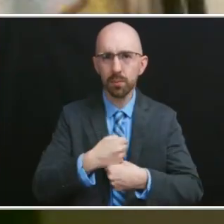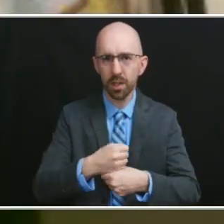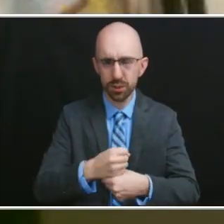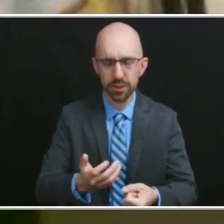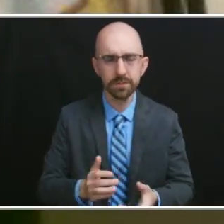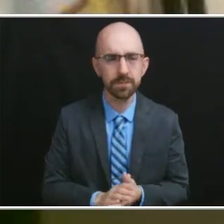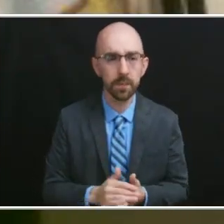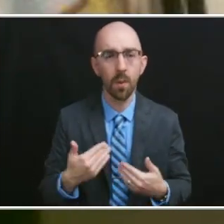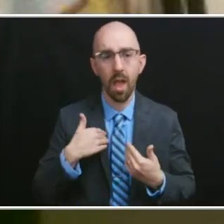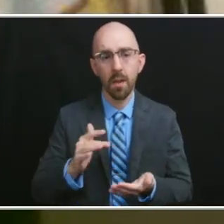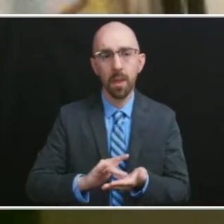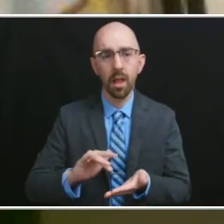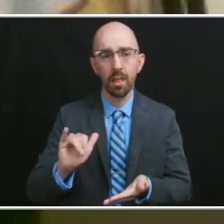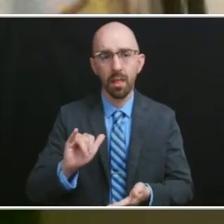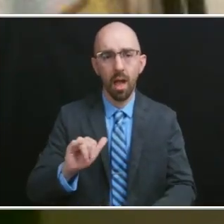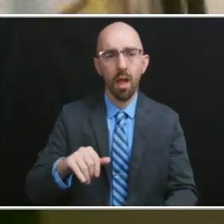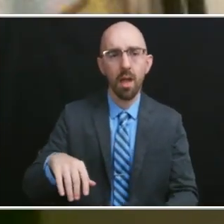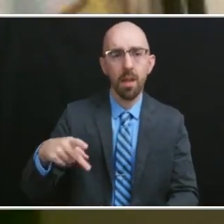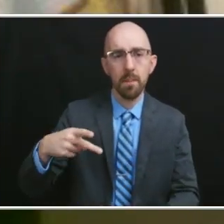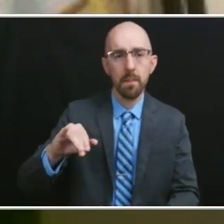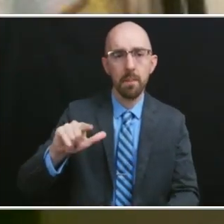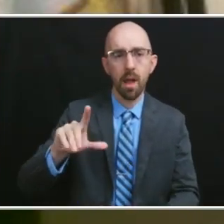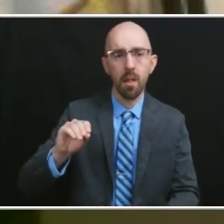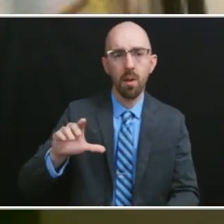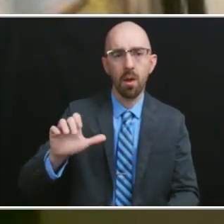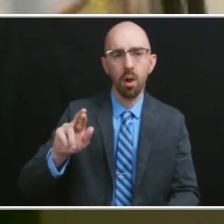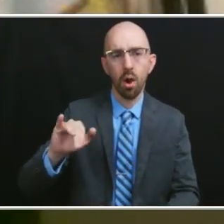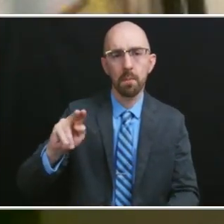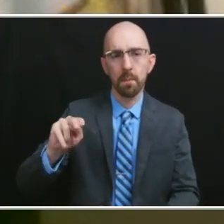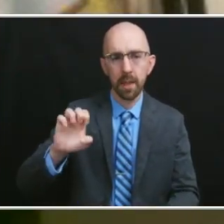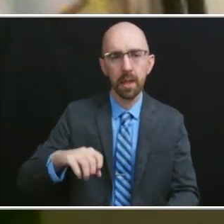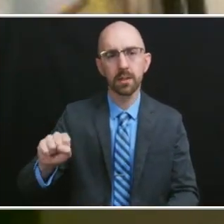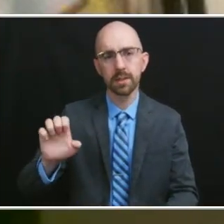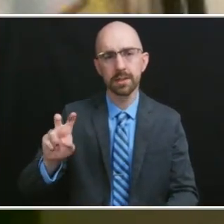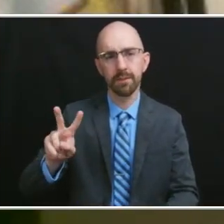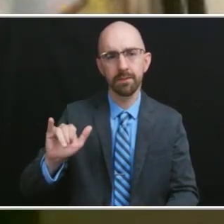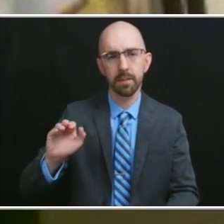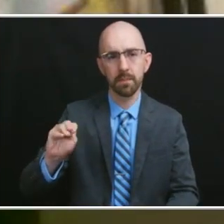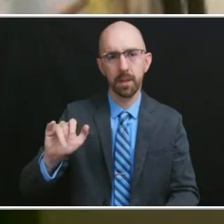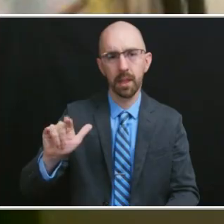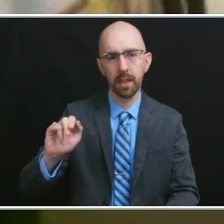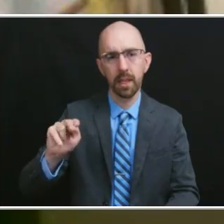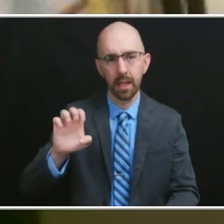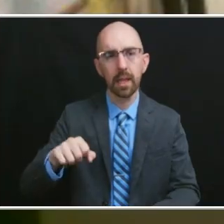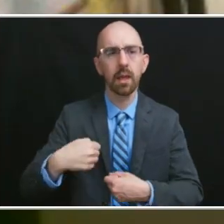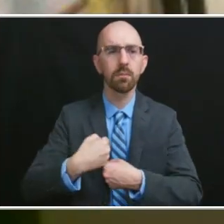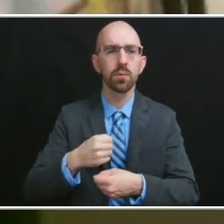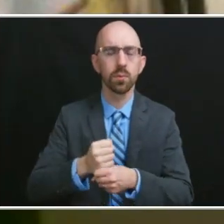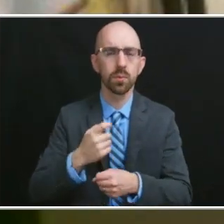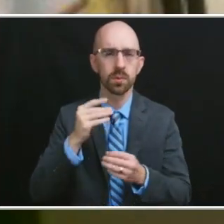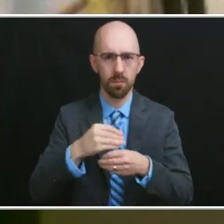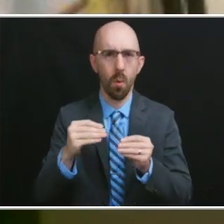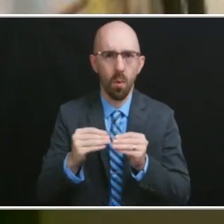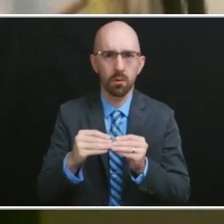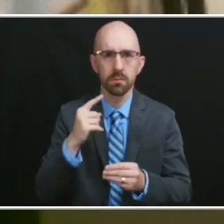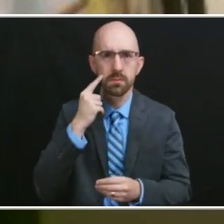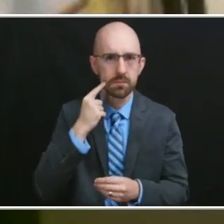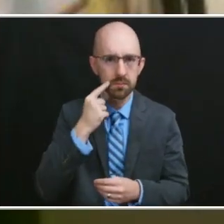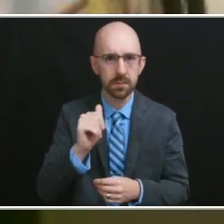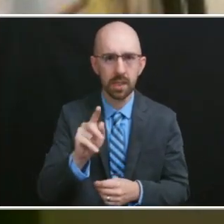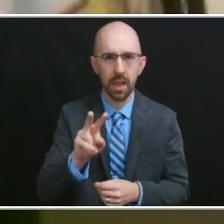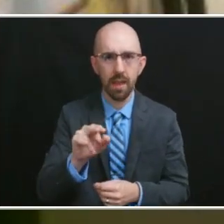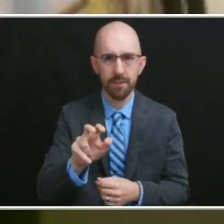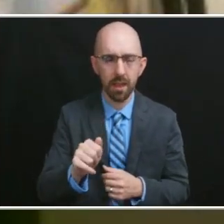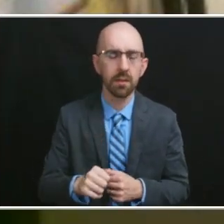have medications like pilocarpine or cevimeline that can stimulate the salivary glands to produce more saliva, basically. Good oral